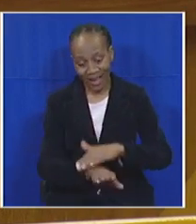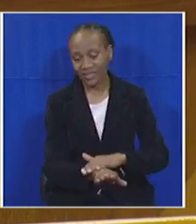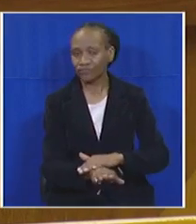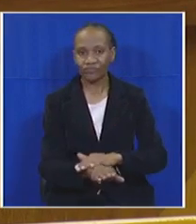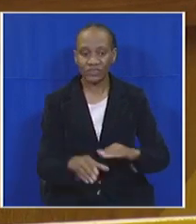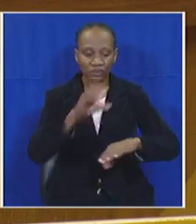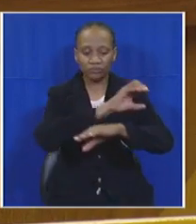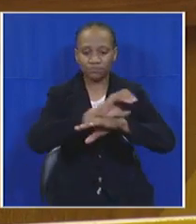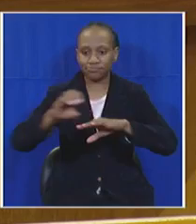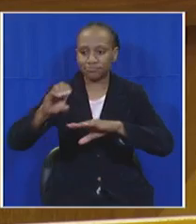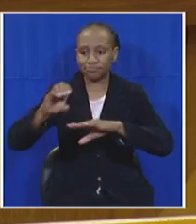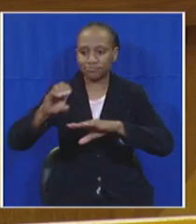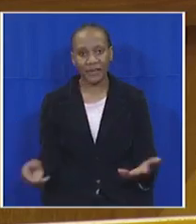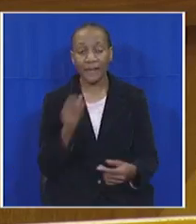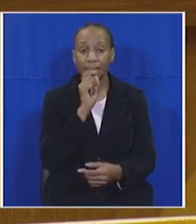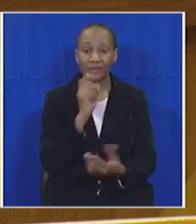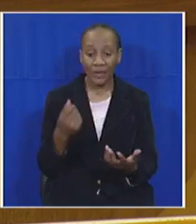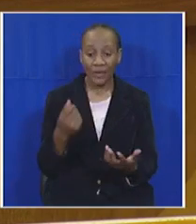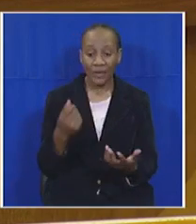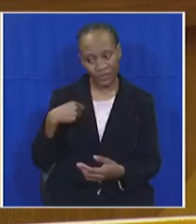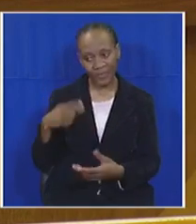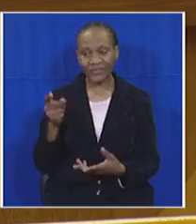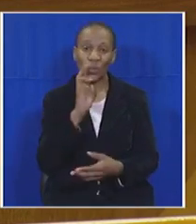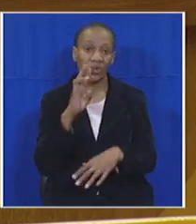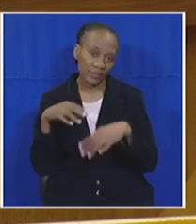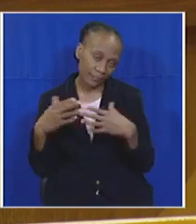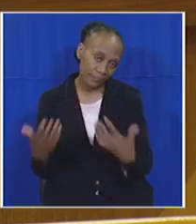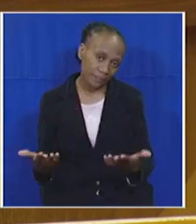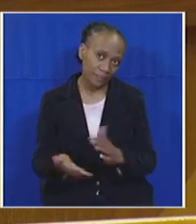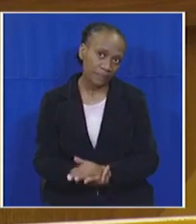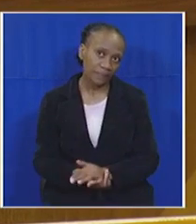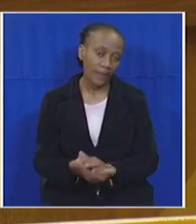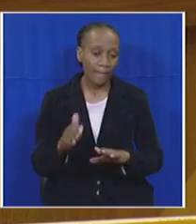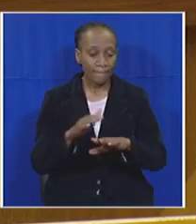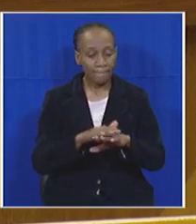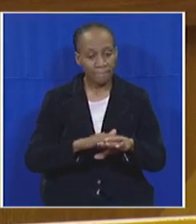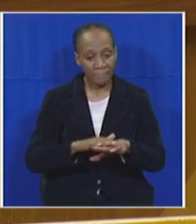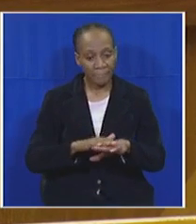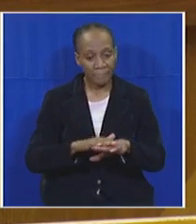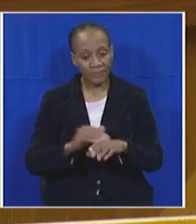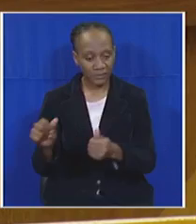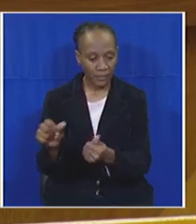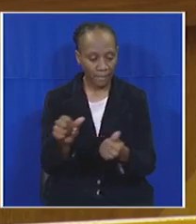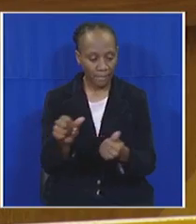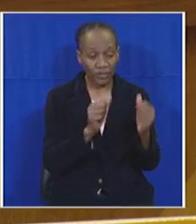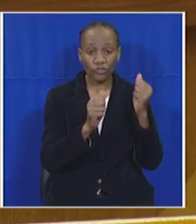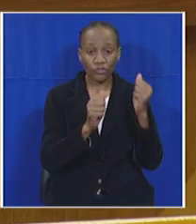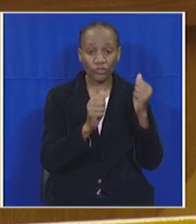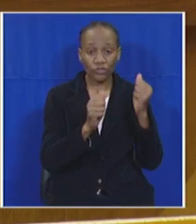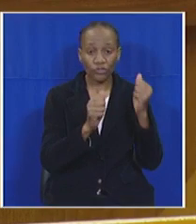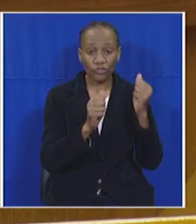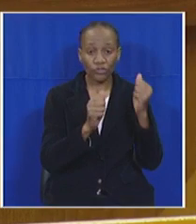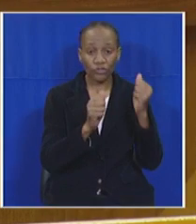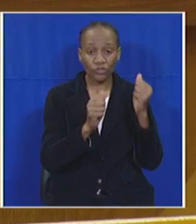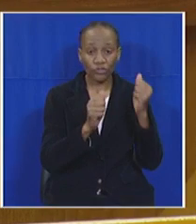say, these municipalities remain without water. The back to basics strategy, which should